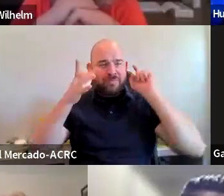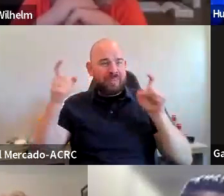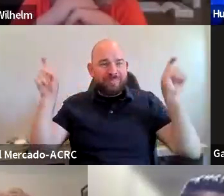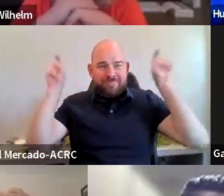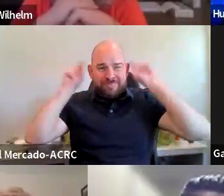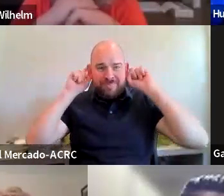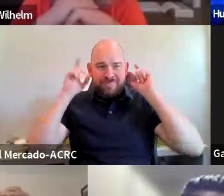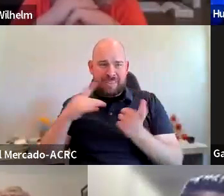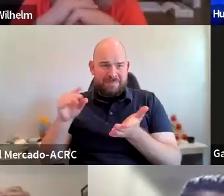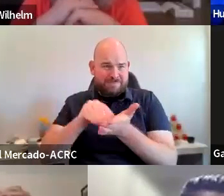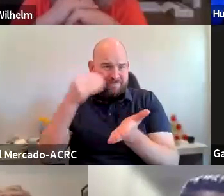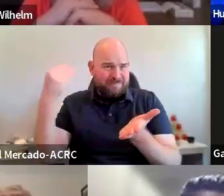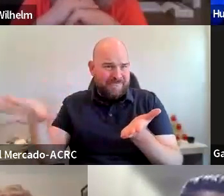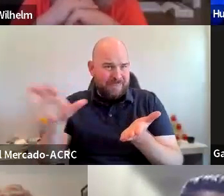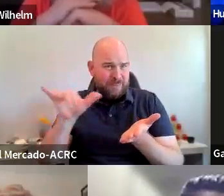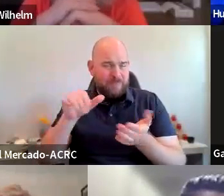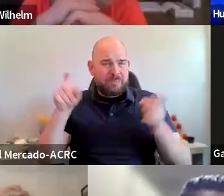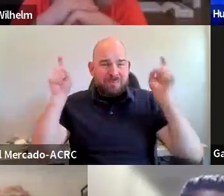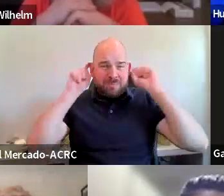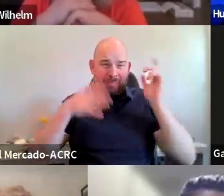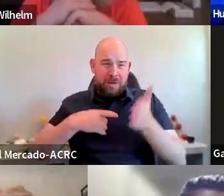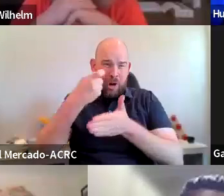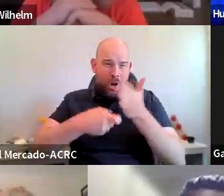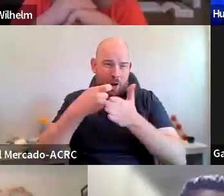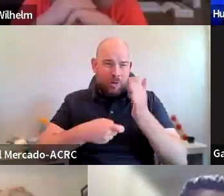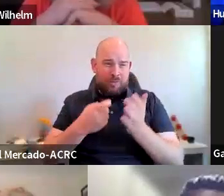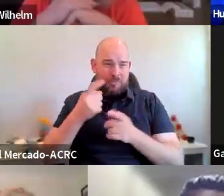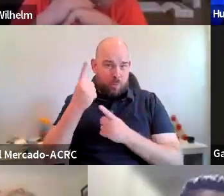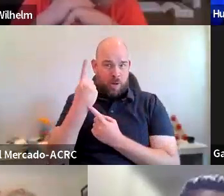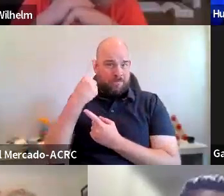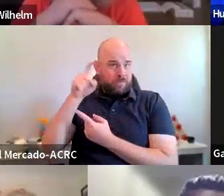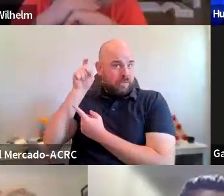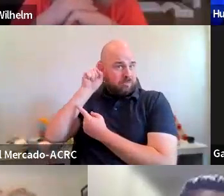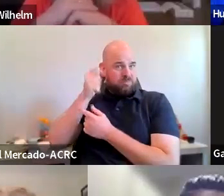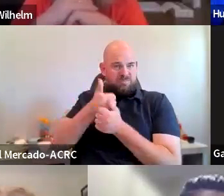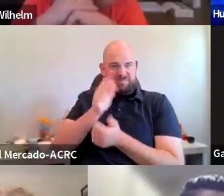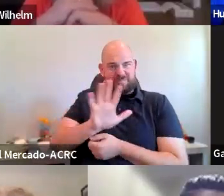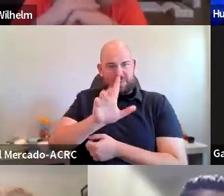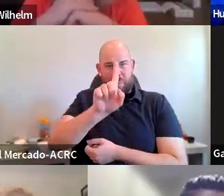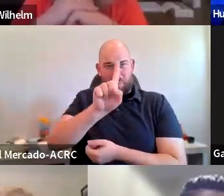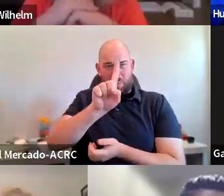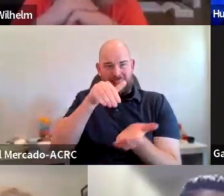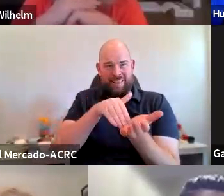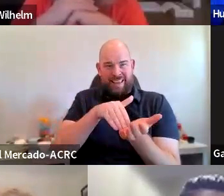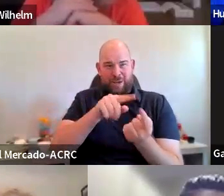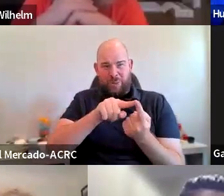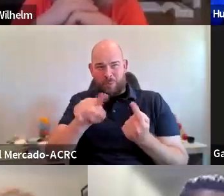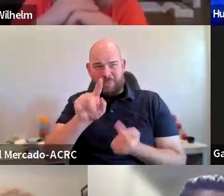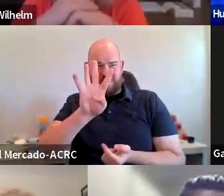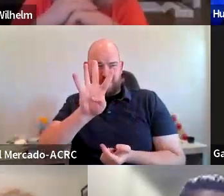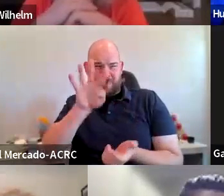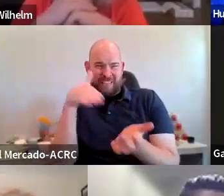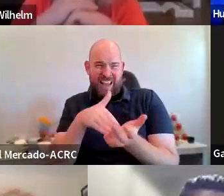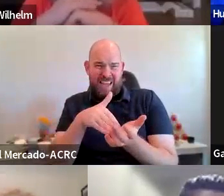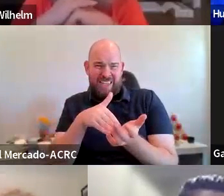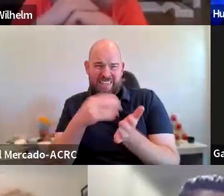affordable than your typical hearing aid. Those will typically, for one hearing aid, will be